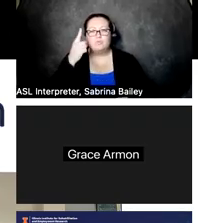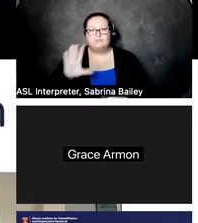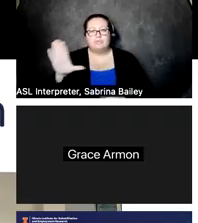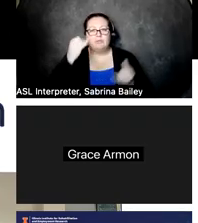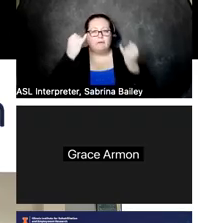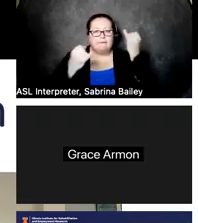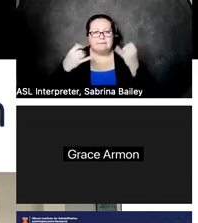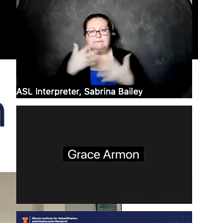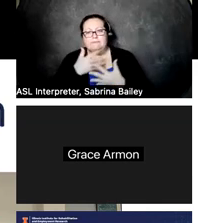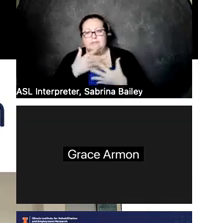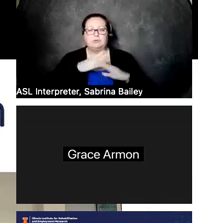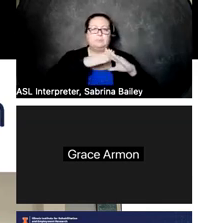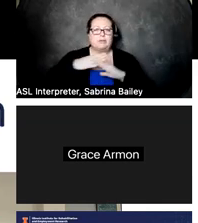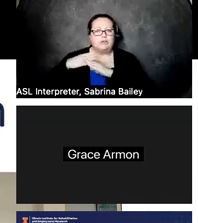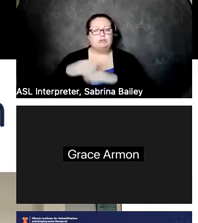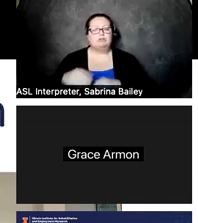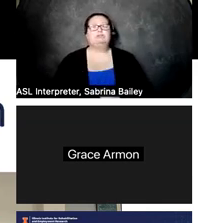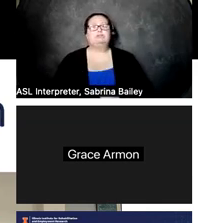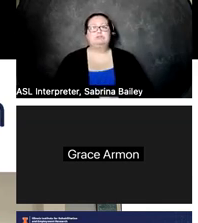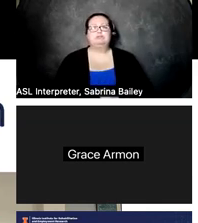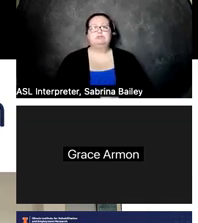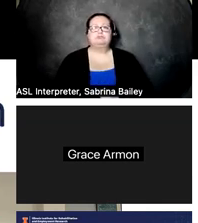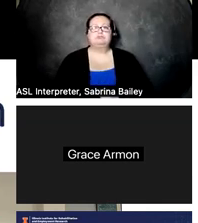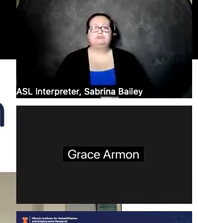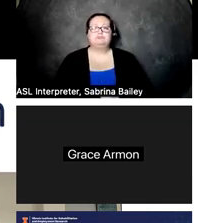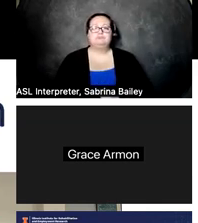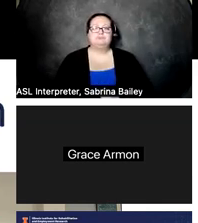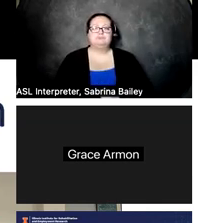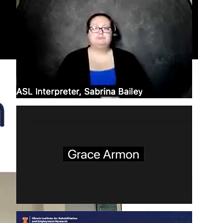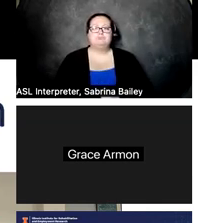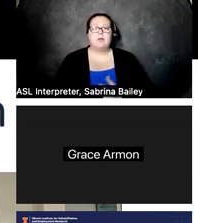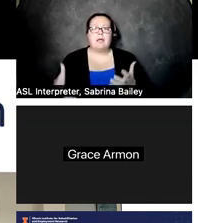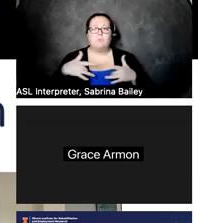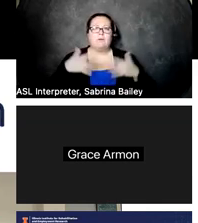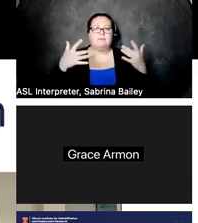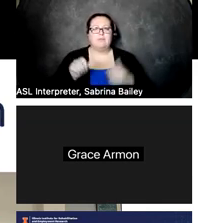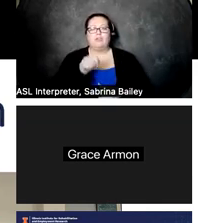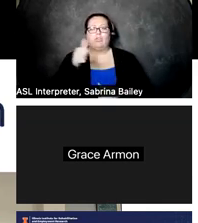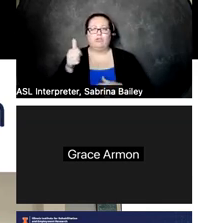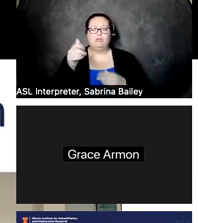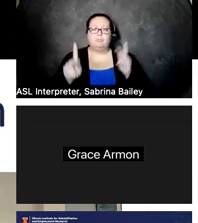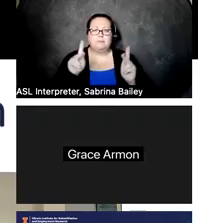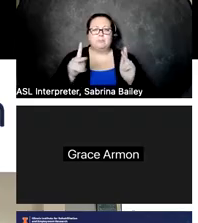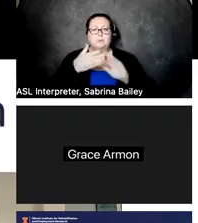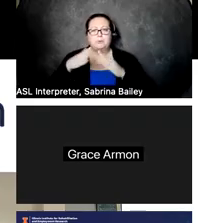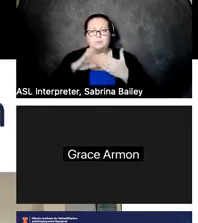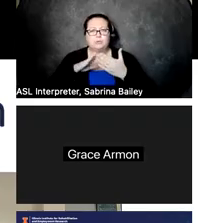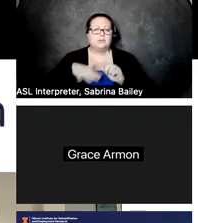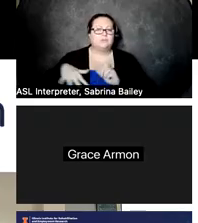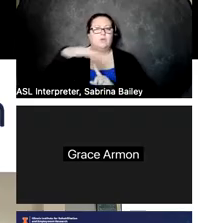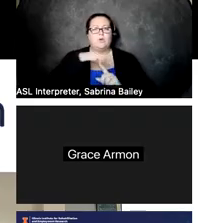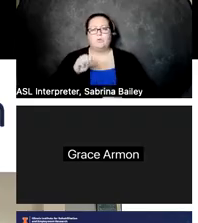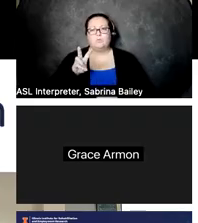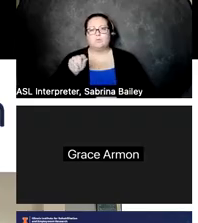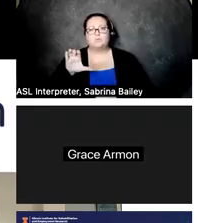fears, some of the barriers. So we're hoping to bring this event to other other communities around the SWTCIE